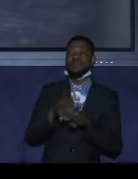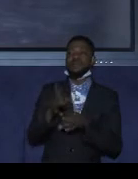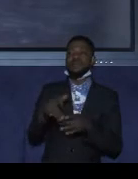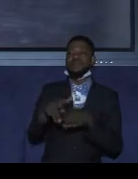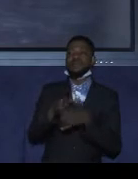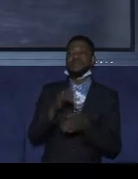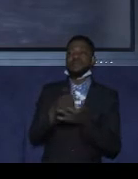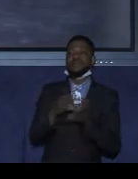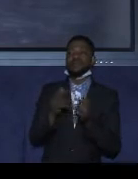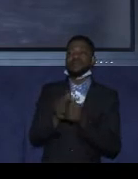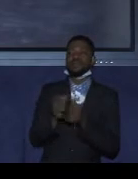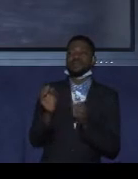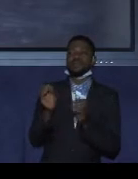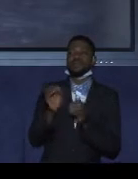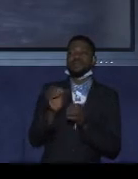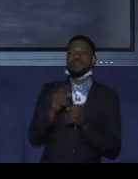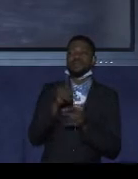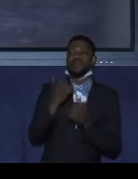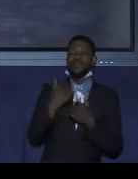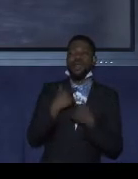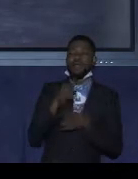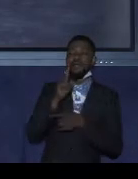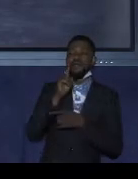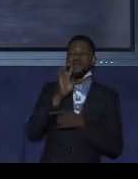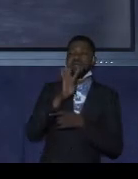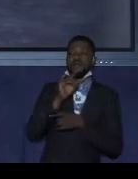space, you fill it with 0, and you have